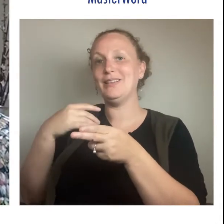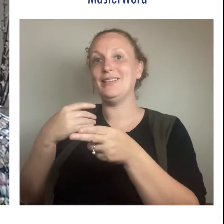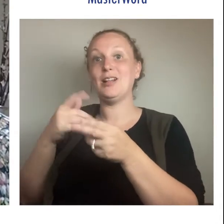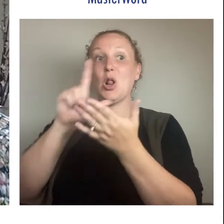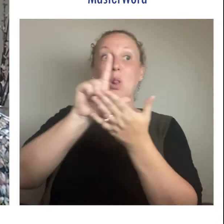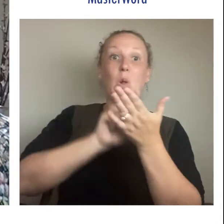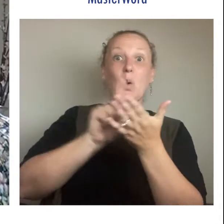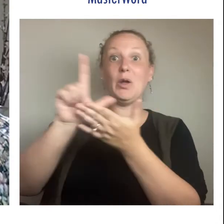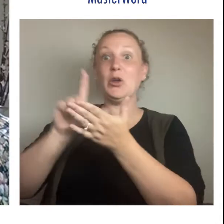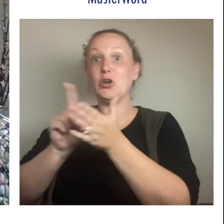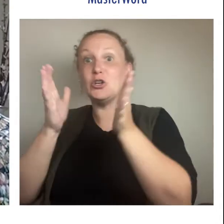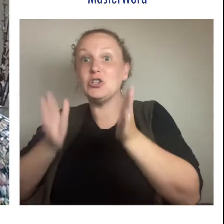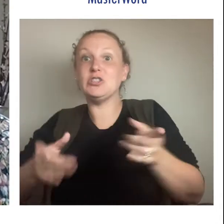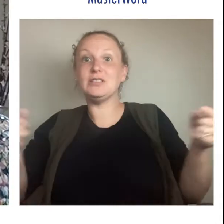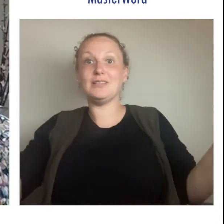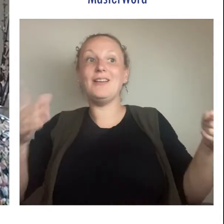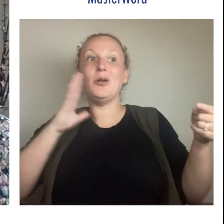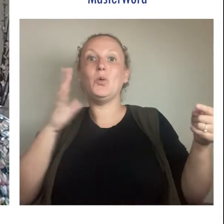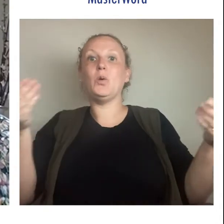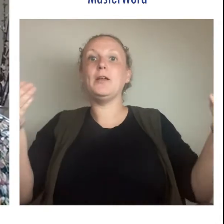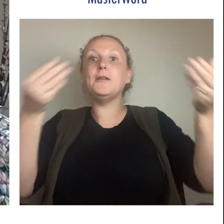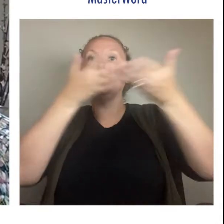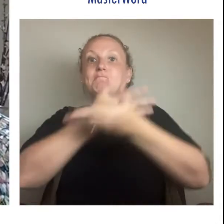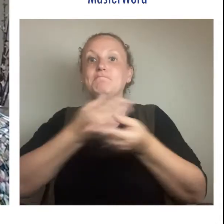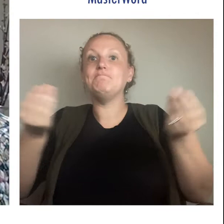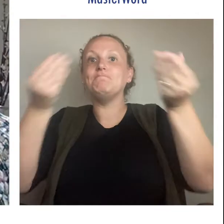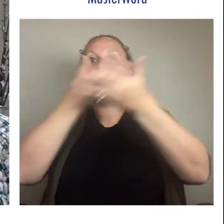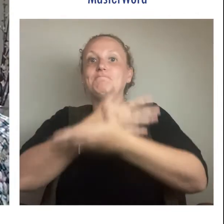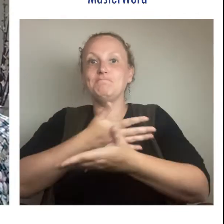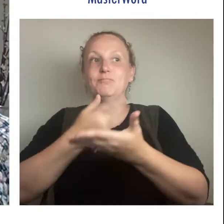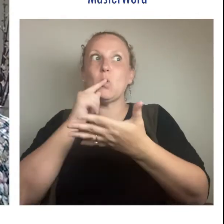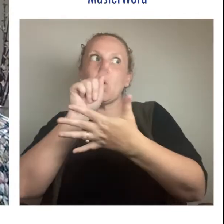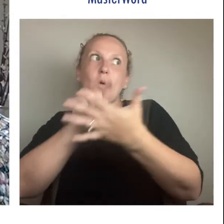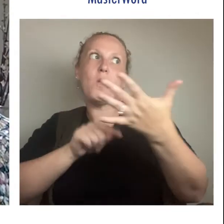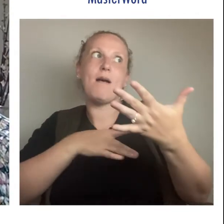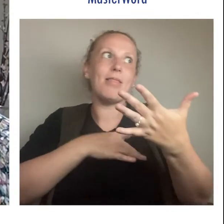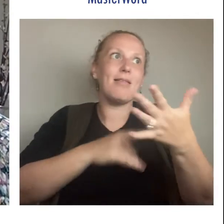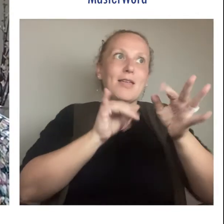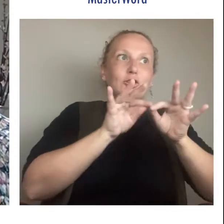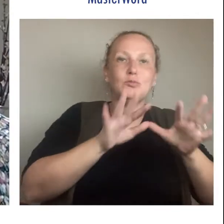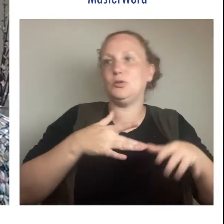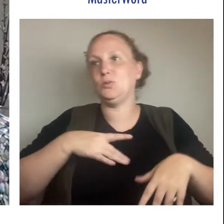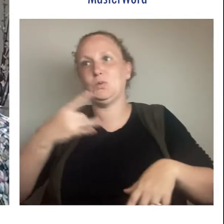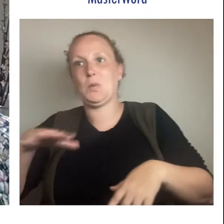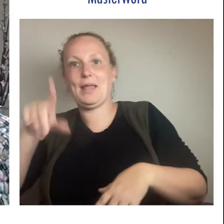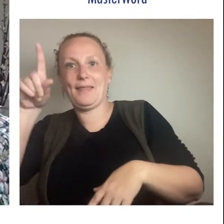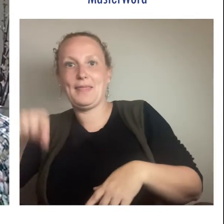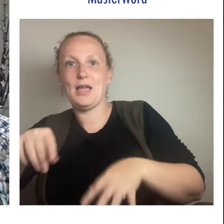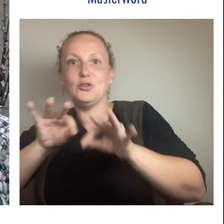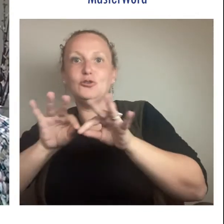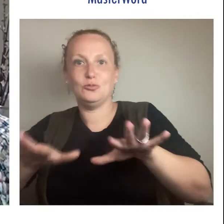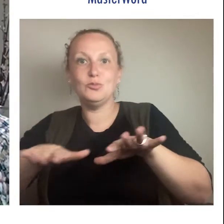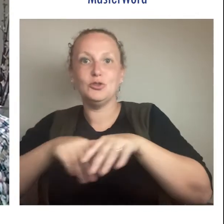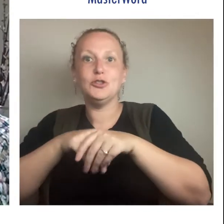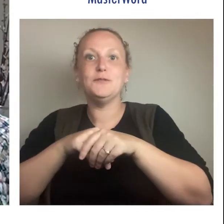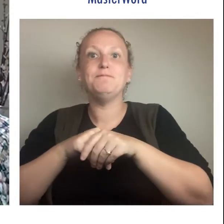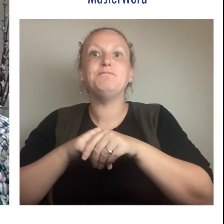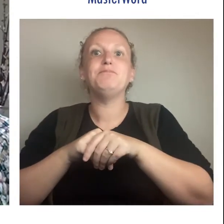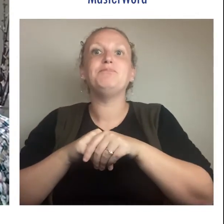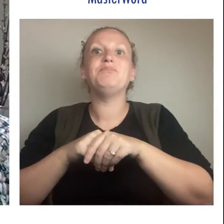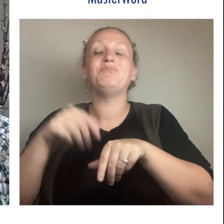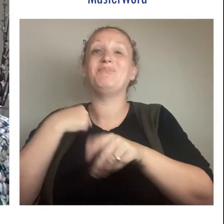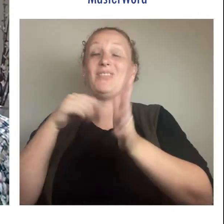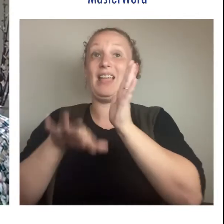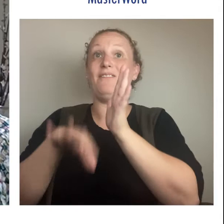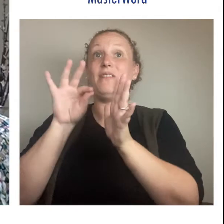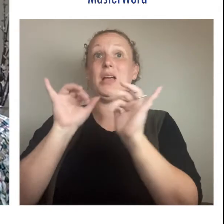from dealing with the lawyers in various contexts of depositions and witness prep. And it's